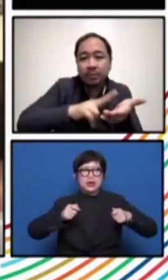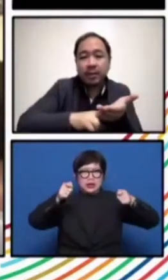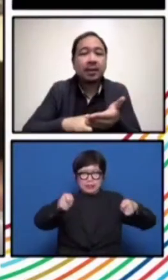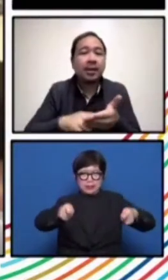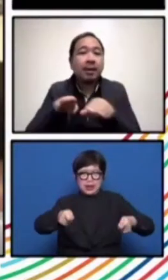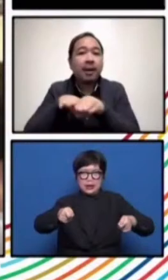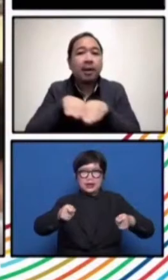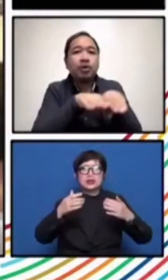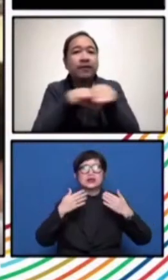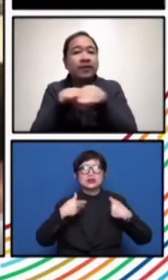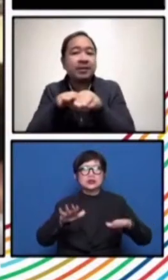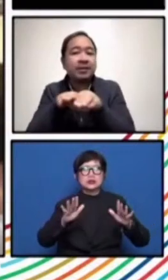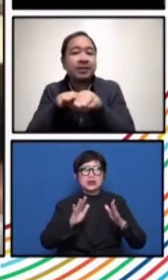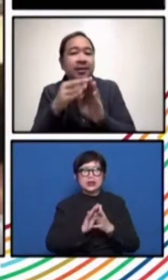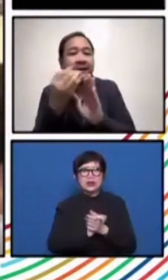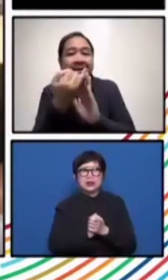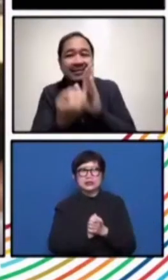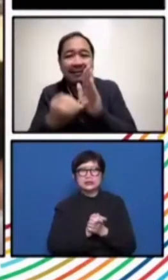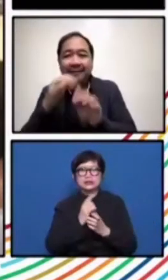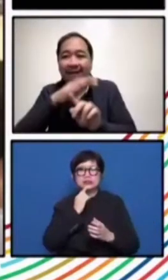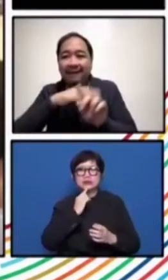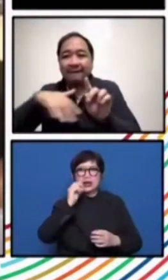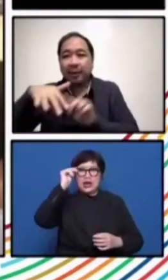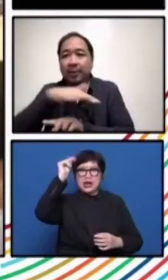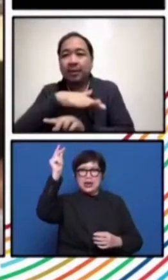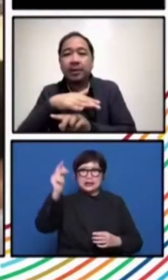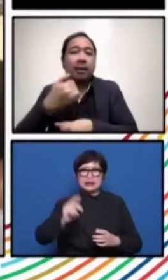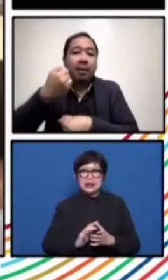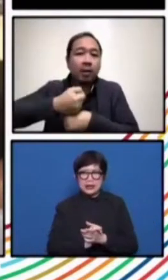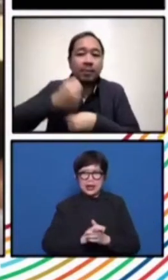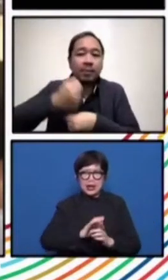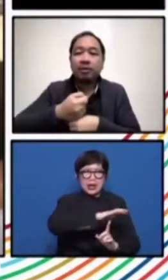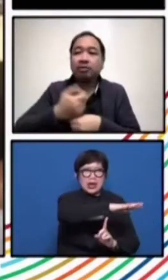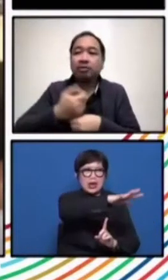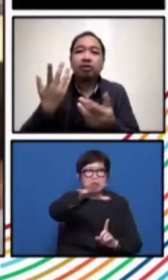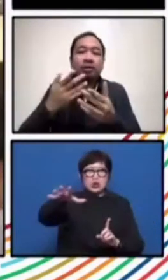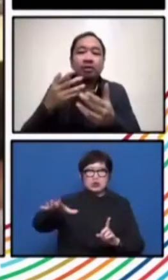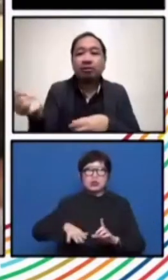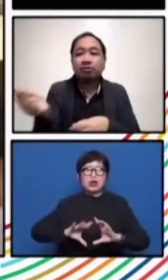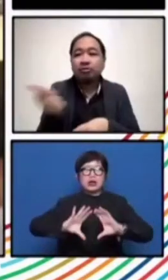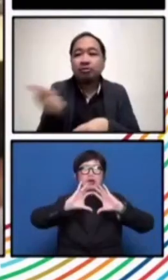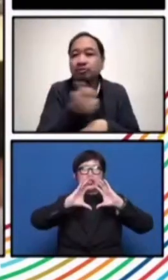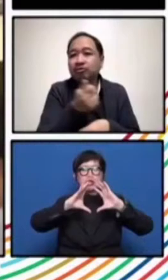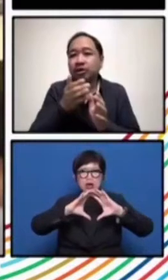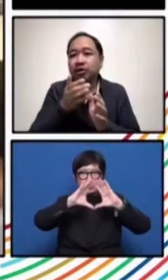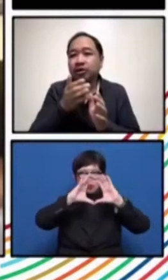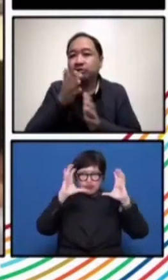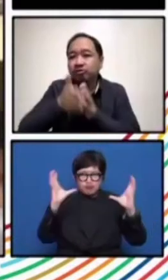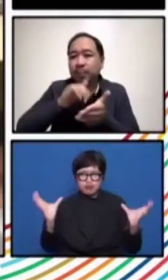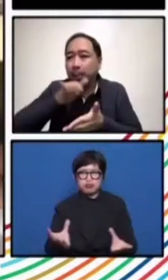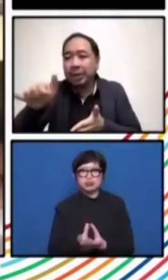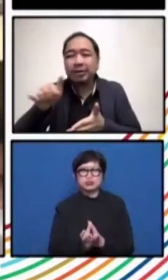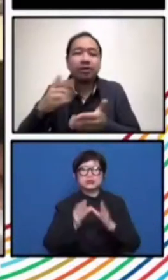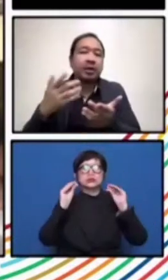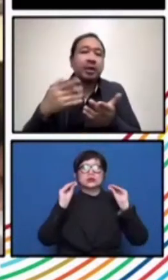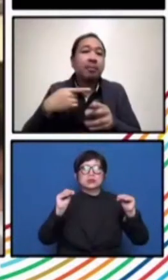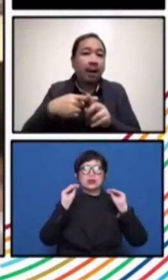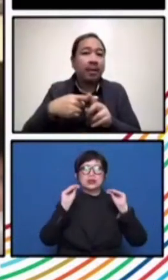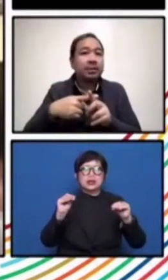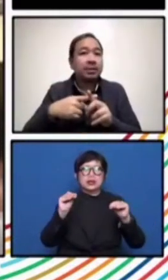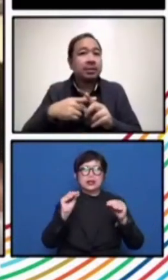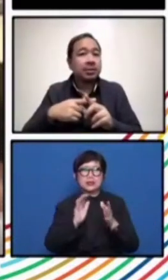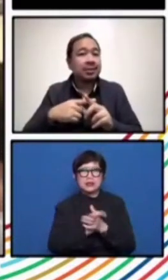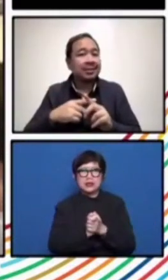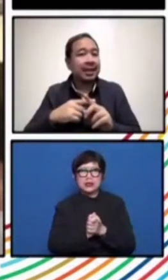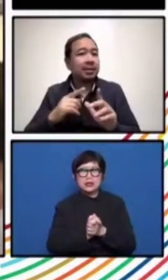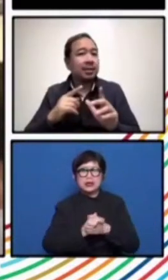environment employment Transportation education and quality Life Care is shared to the public